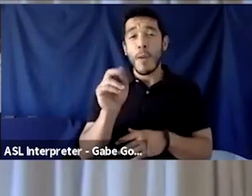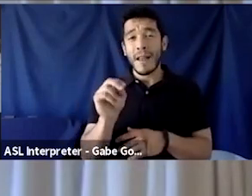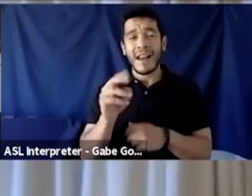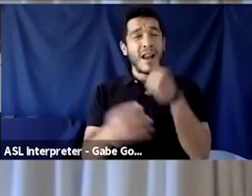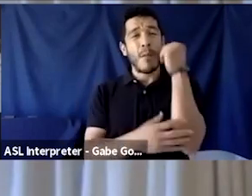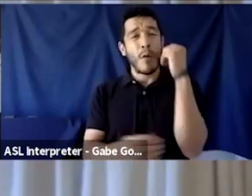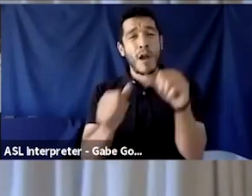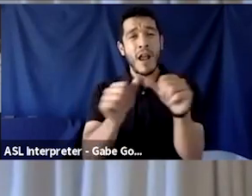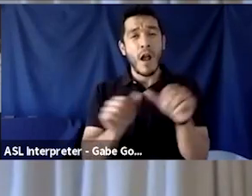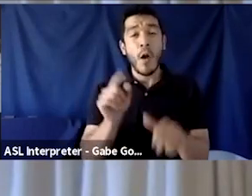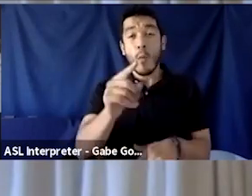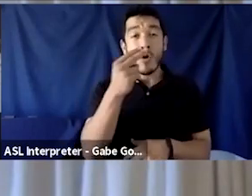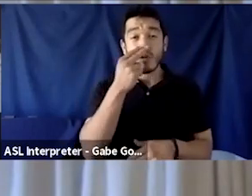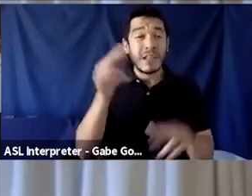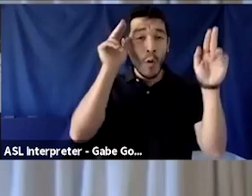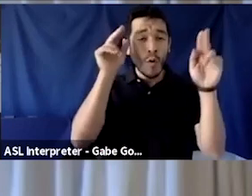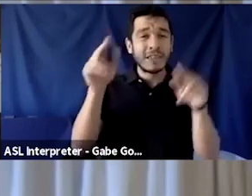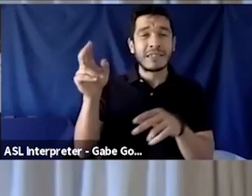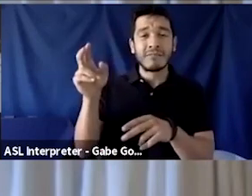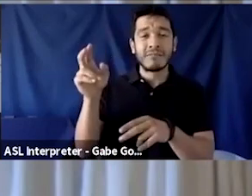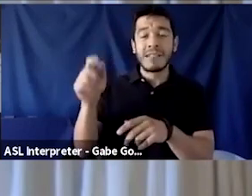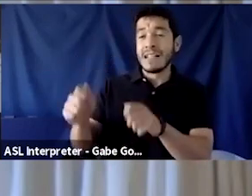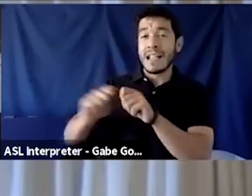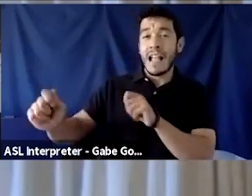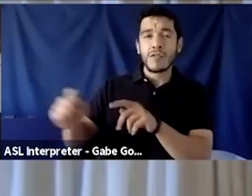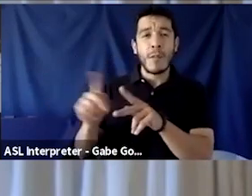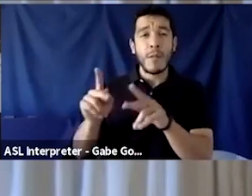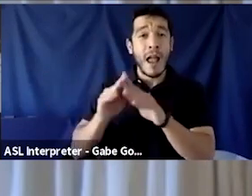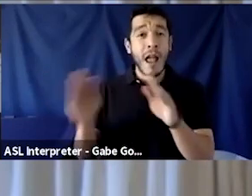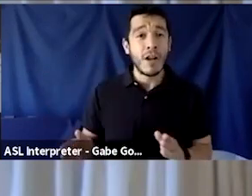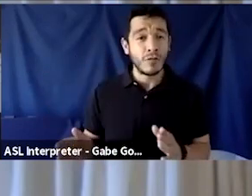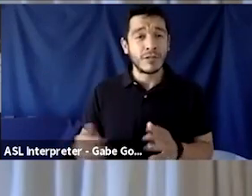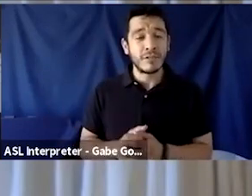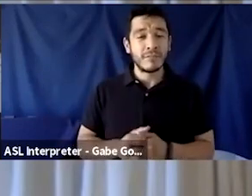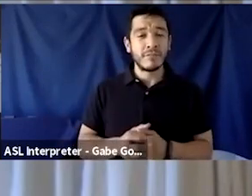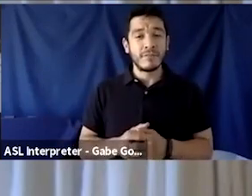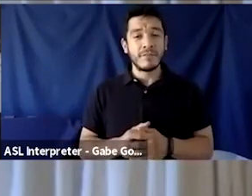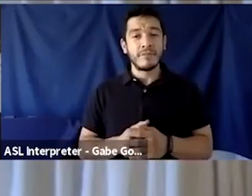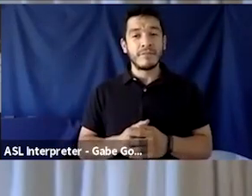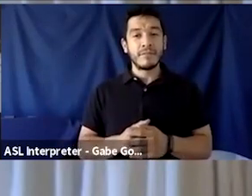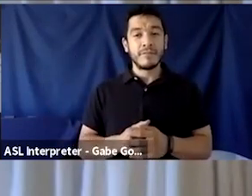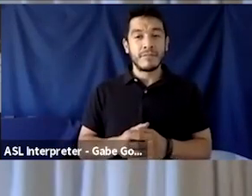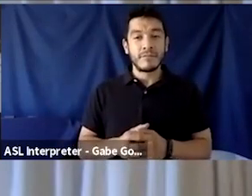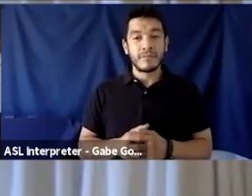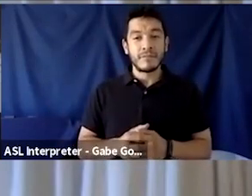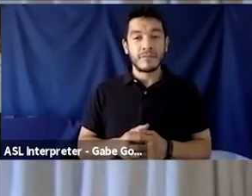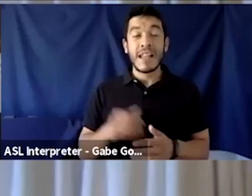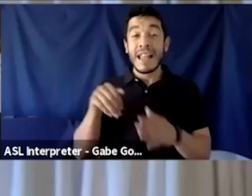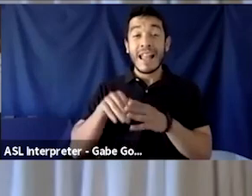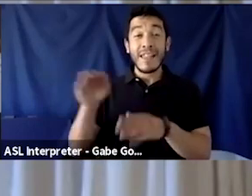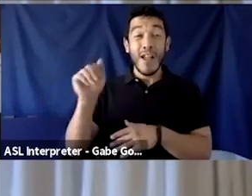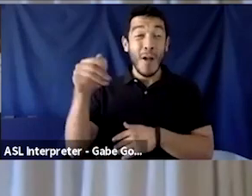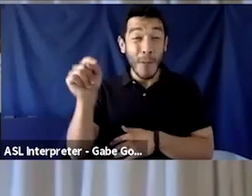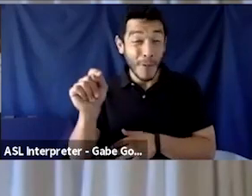horses tied to the stoops of people's houses, or people have keep their horses in their basements or their apartments